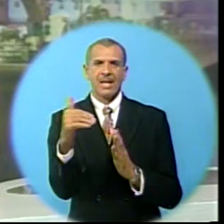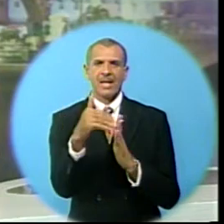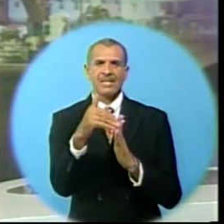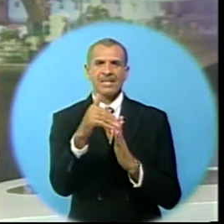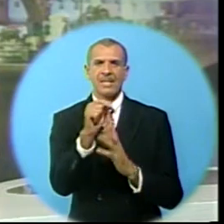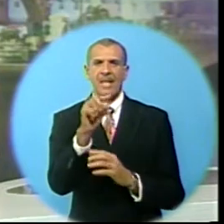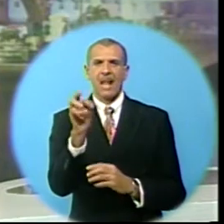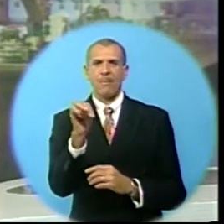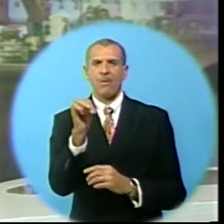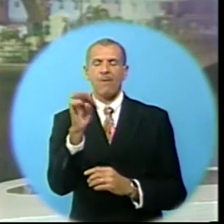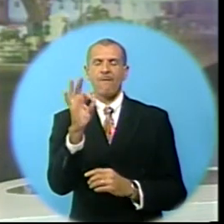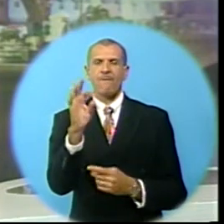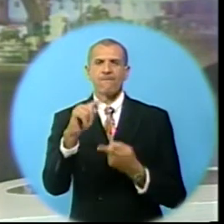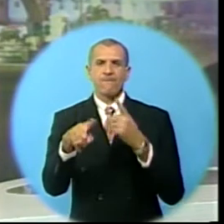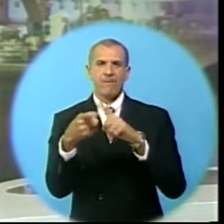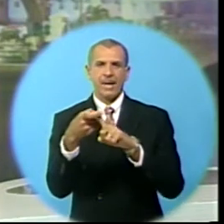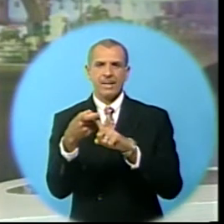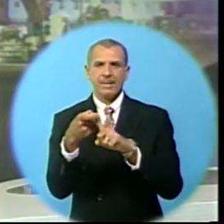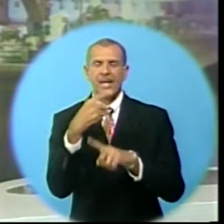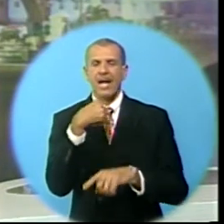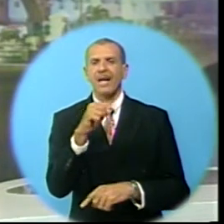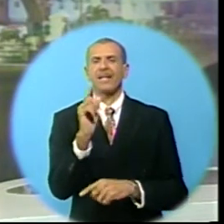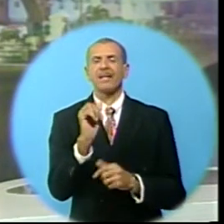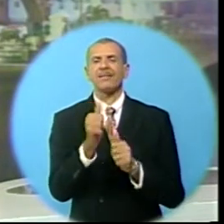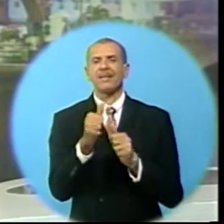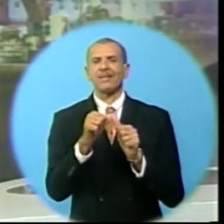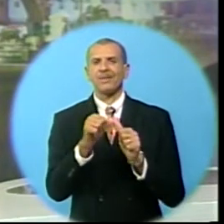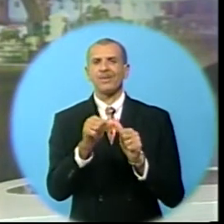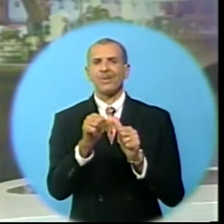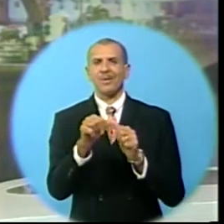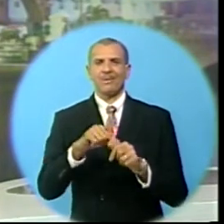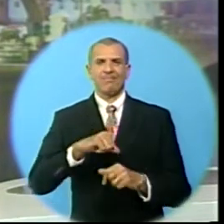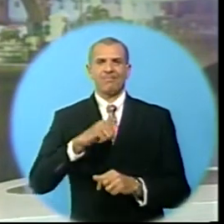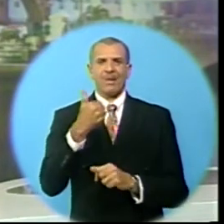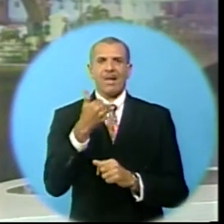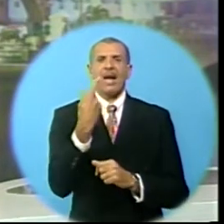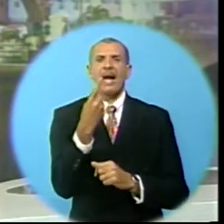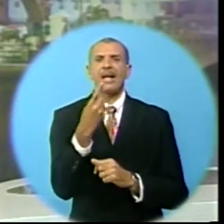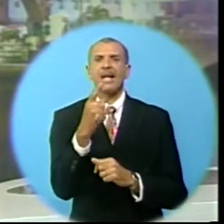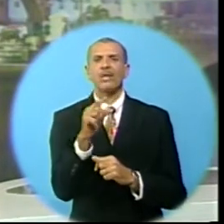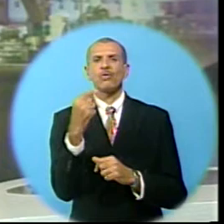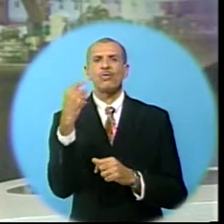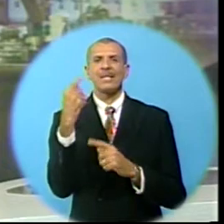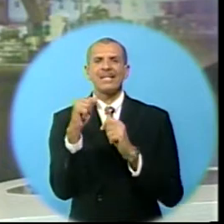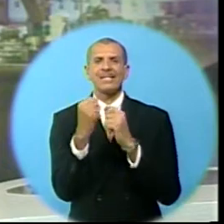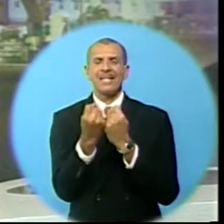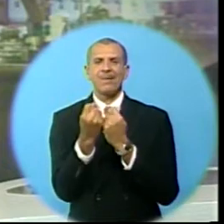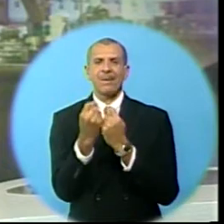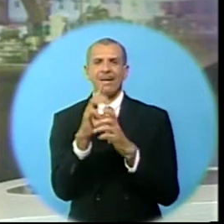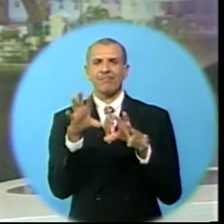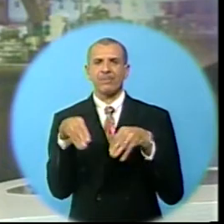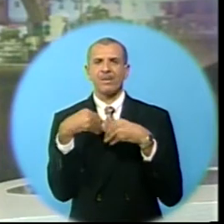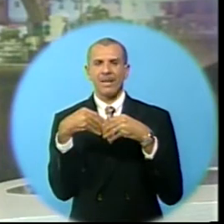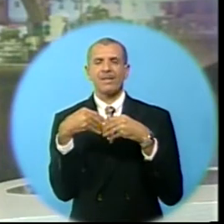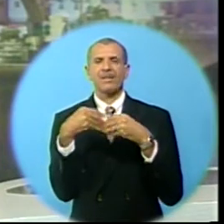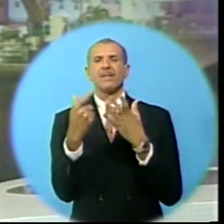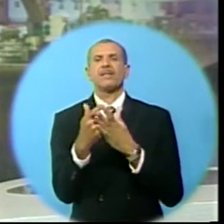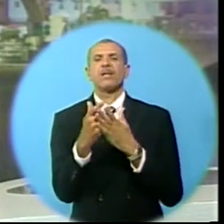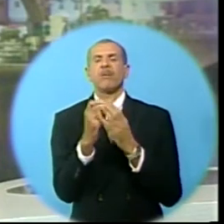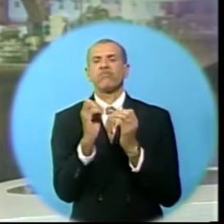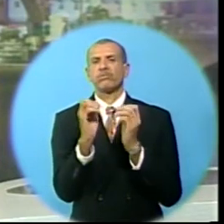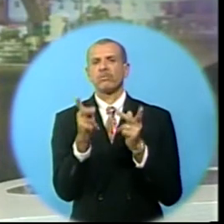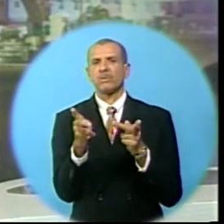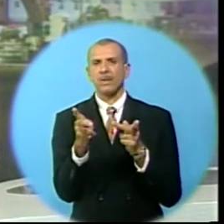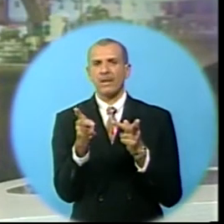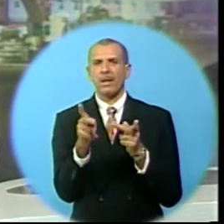other teams have been battling on for pride. With that in mind, Green Team took full advantage of a defeated Bourne's Land